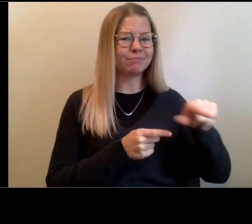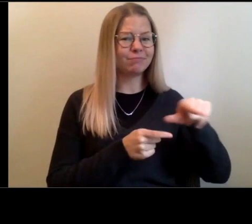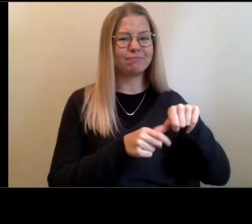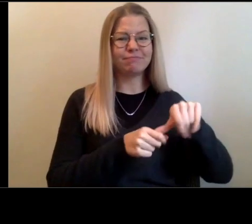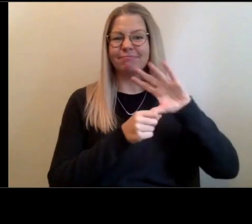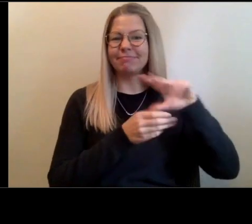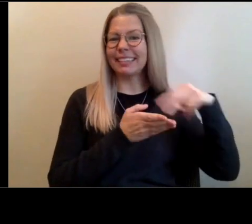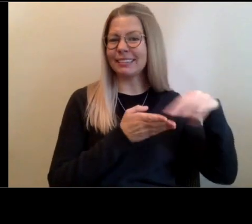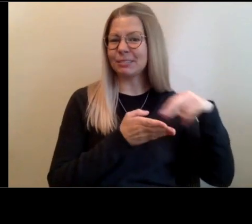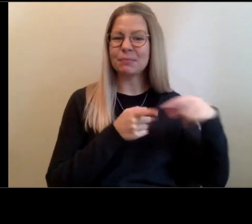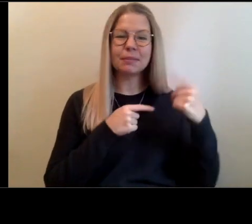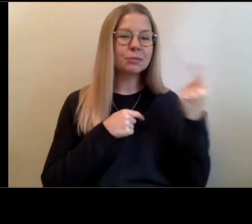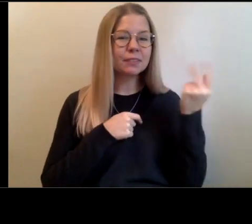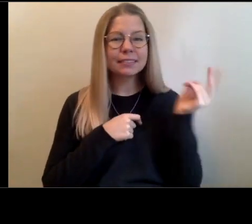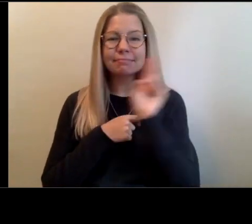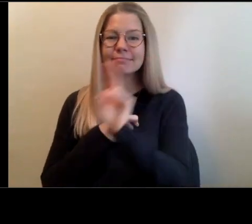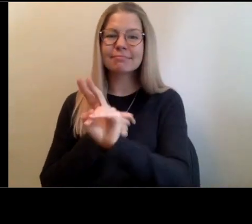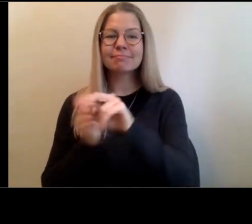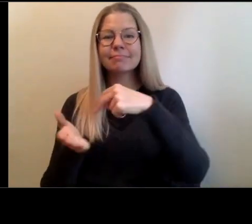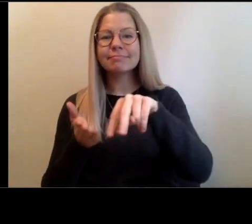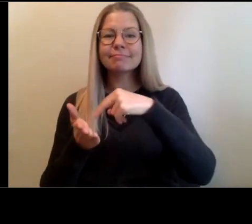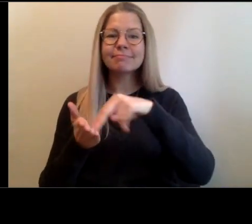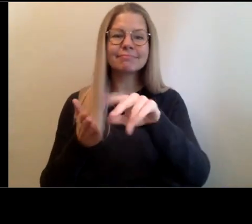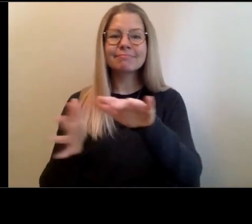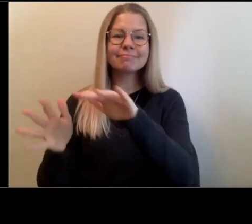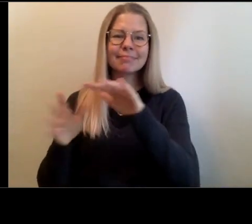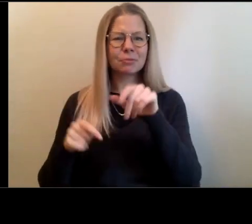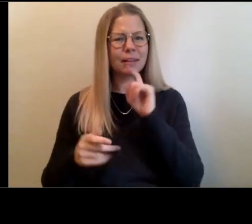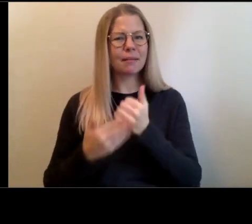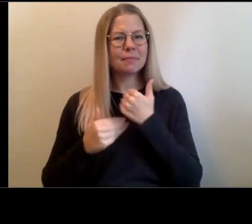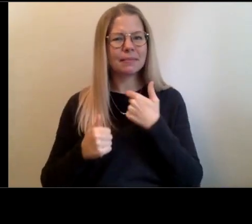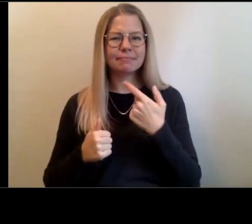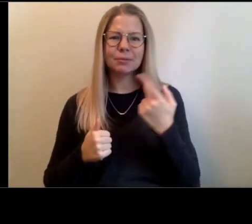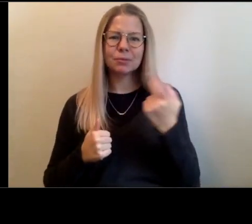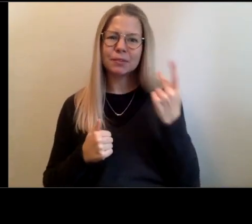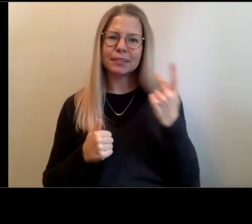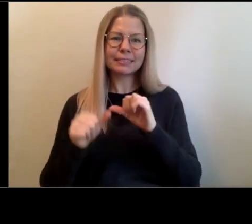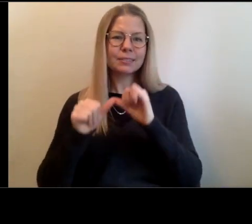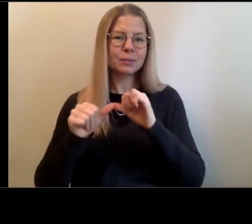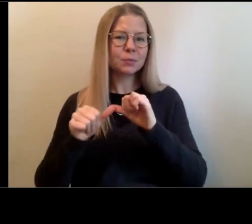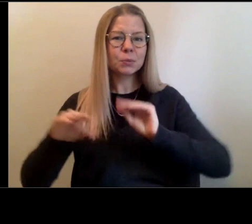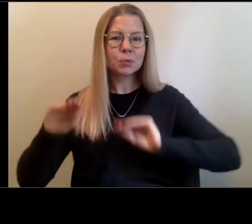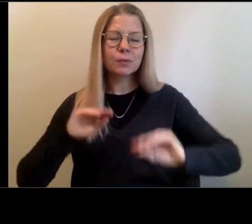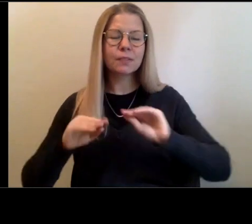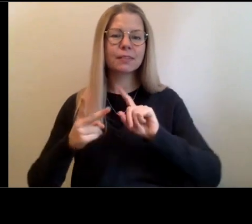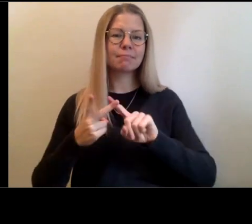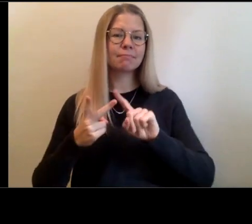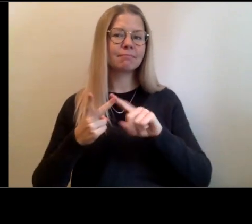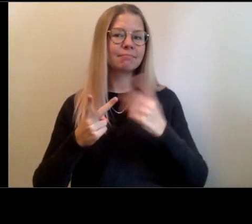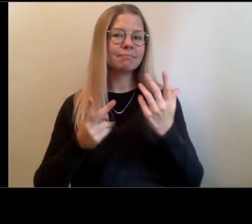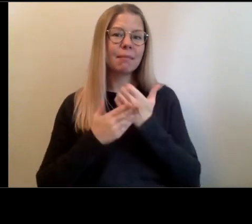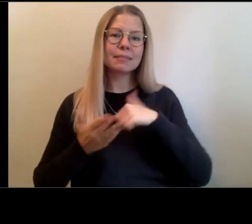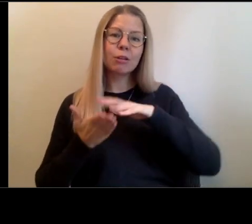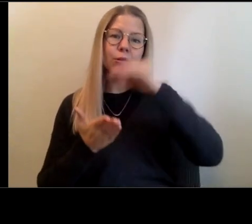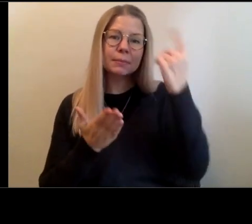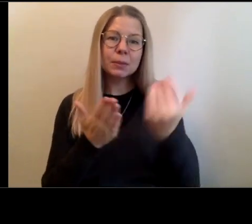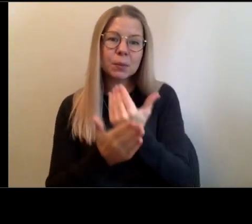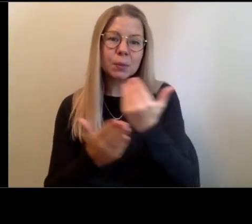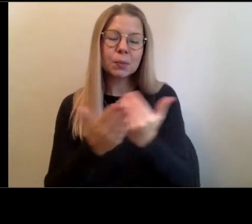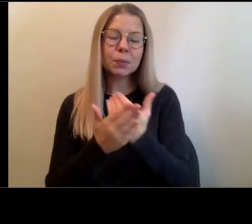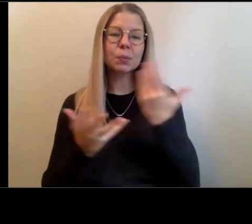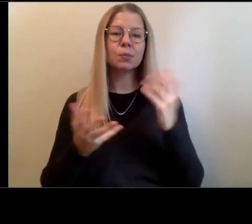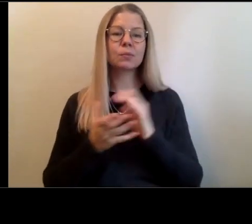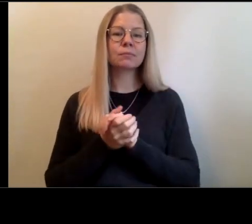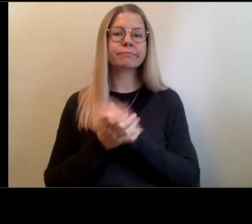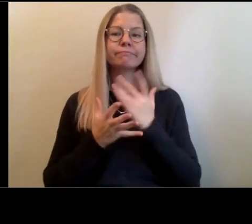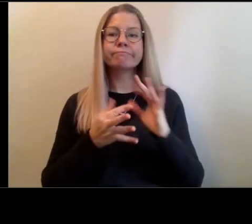one of the things that has kept us mobile, kept us learning something new, engaged with the music,